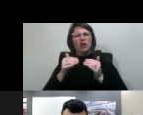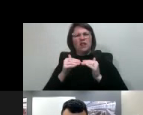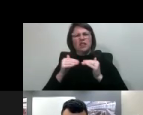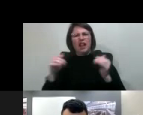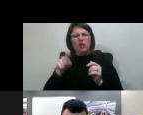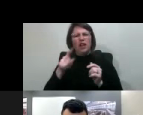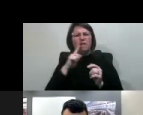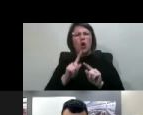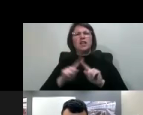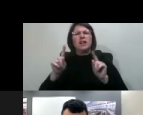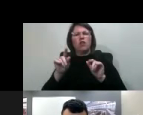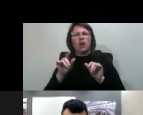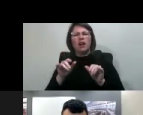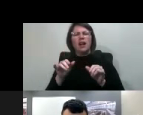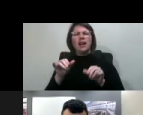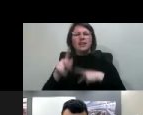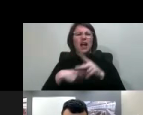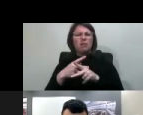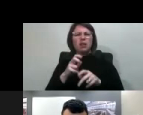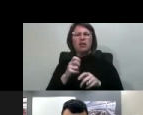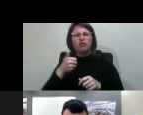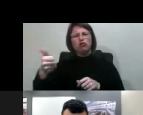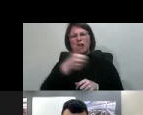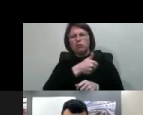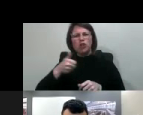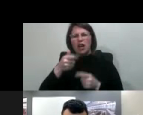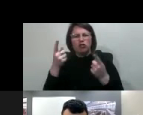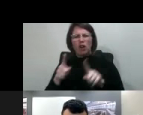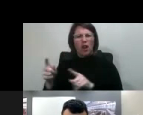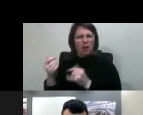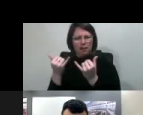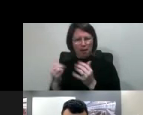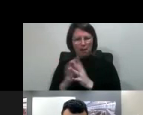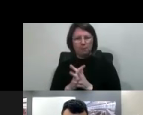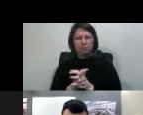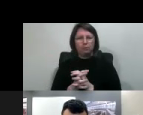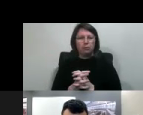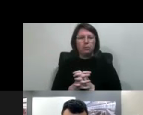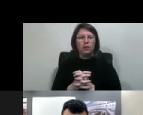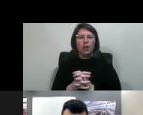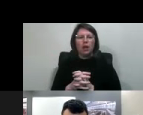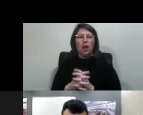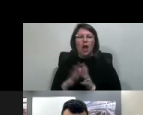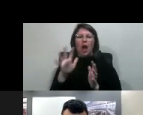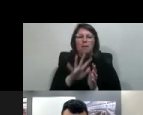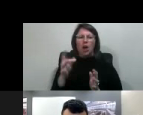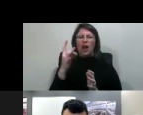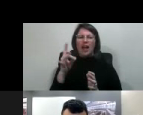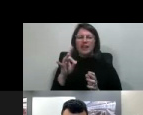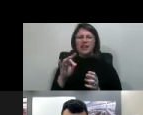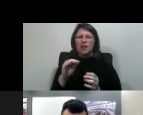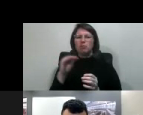seeing. Just to give some comparisons, we're using the rolling stock about 18% better, meaning we're